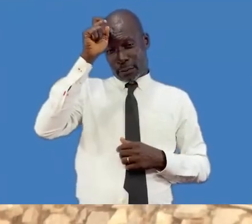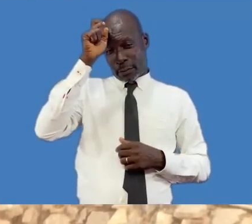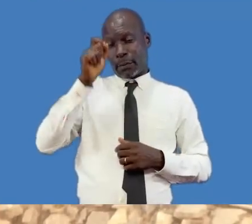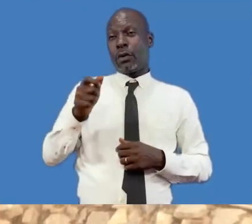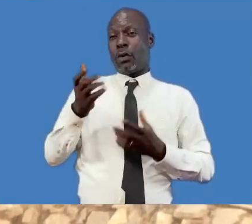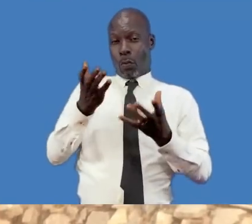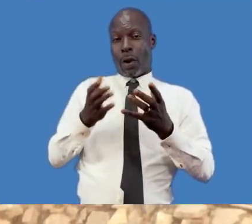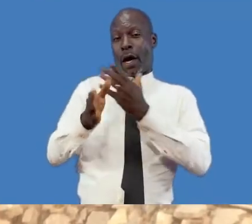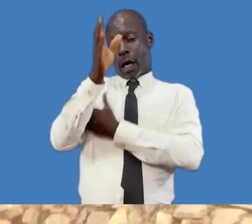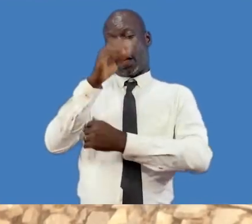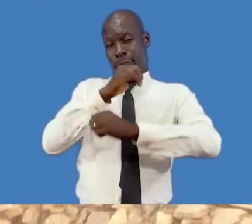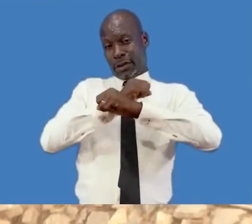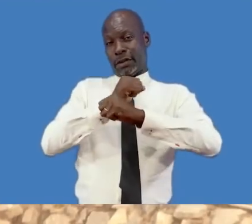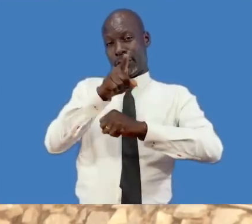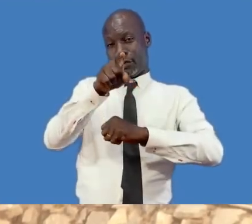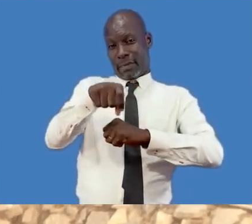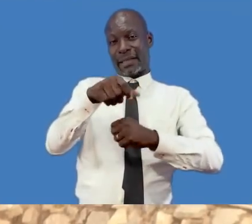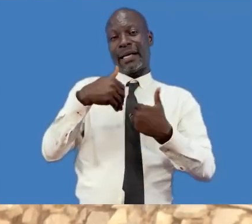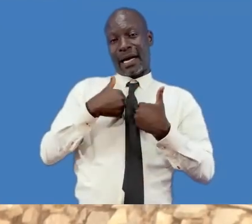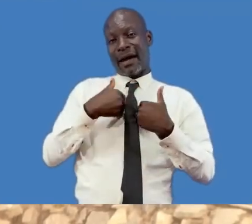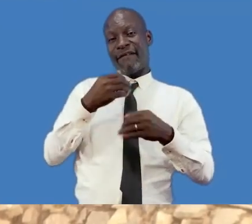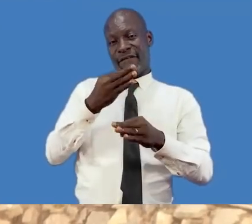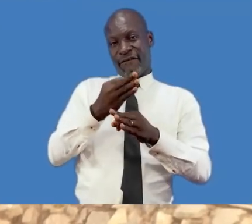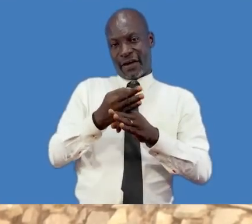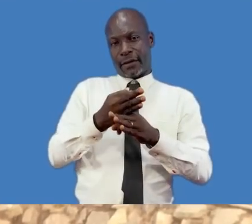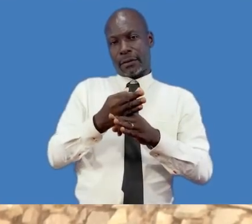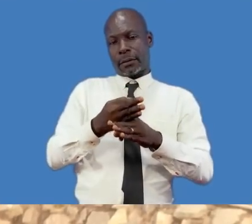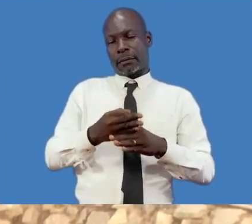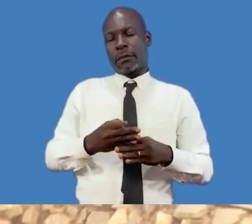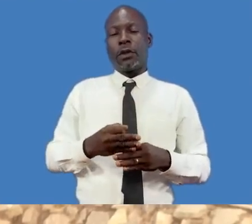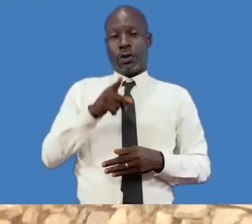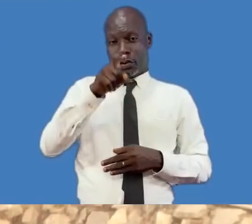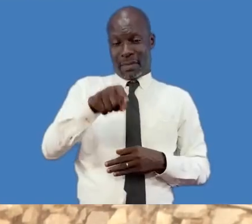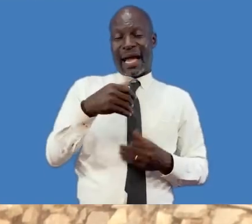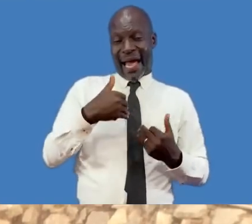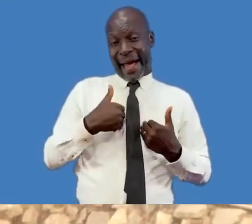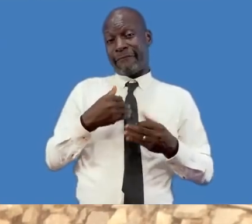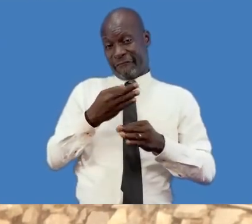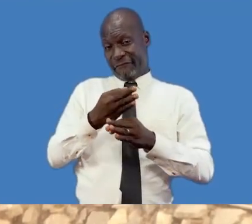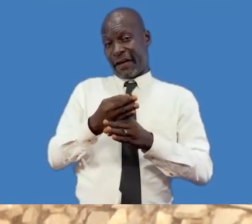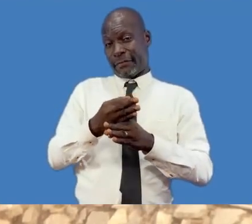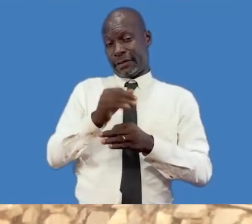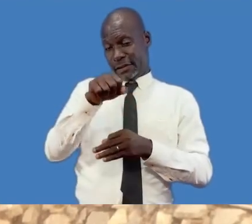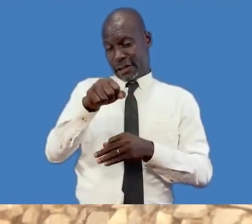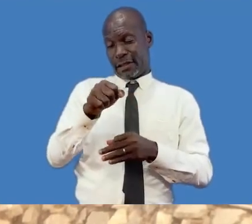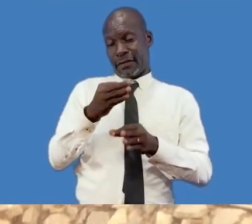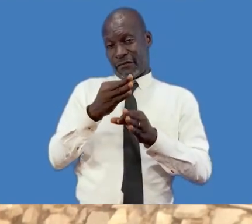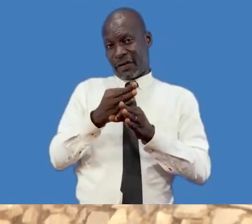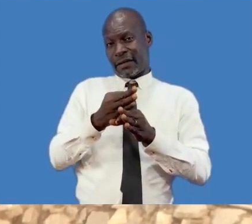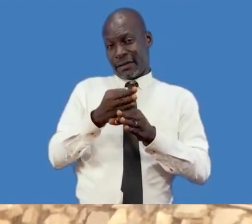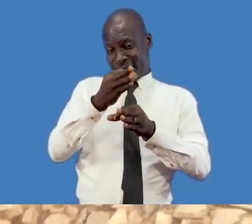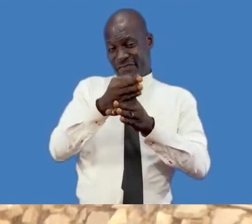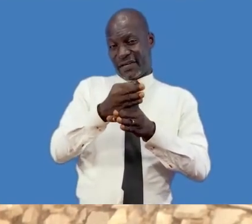bo e ba be ye wo de a etwa sa ukura gidie akochem no na gidie no ane ye ka chere se